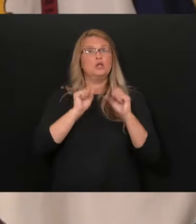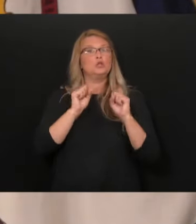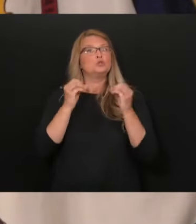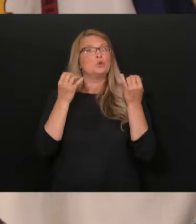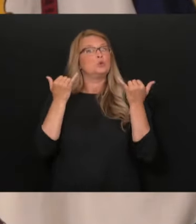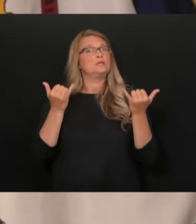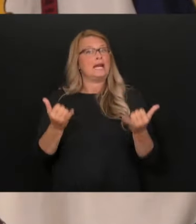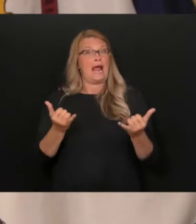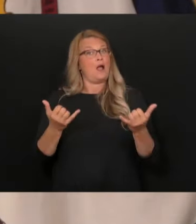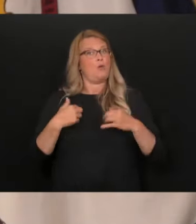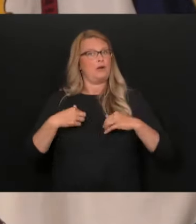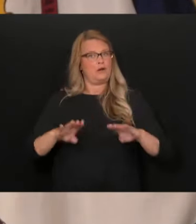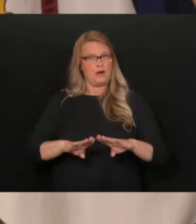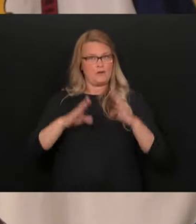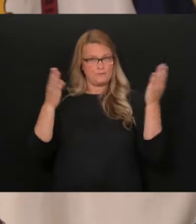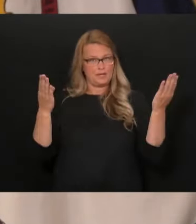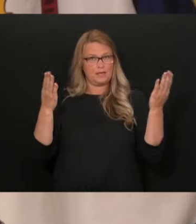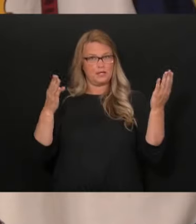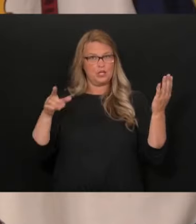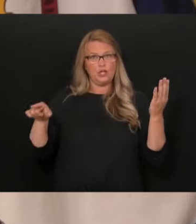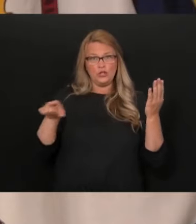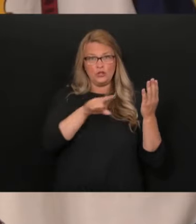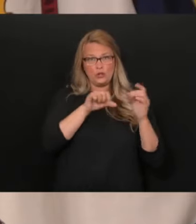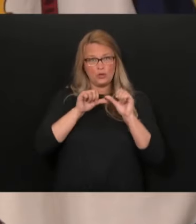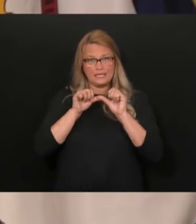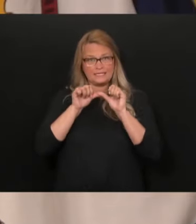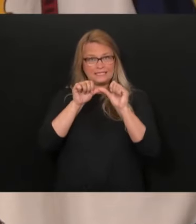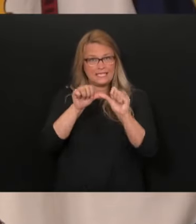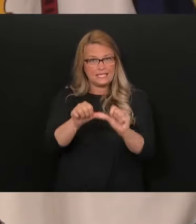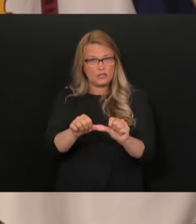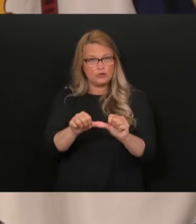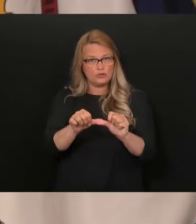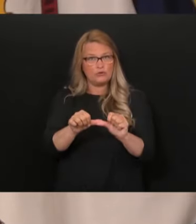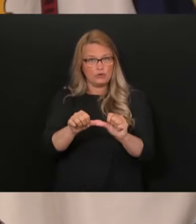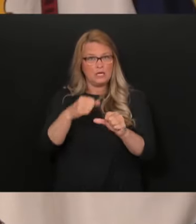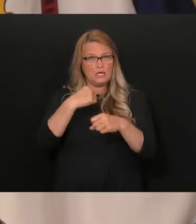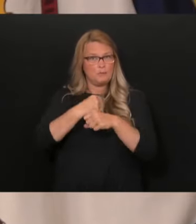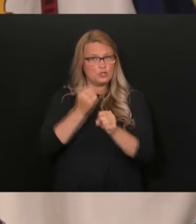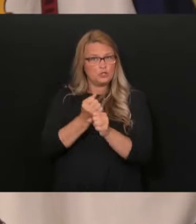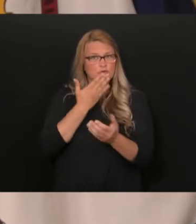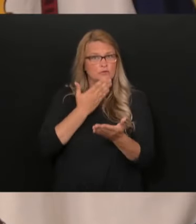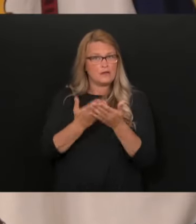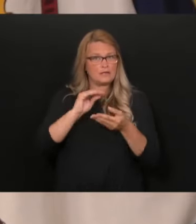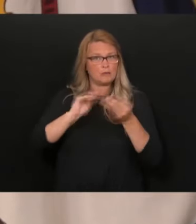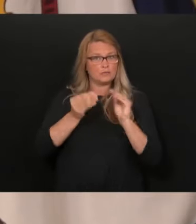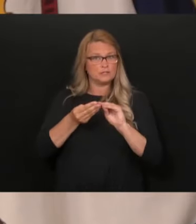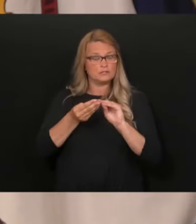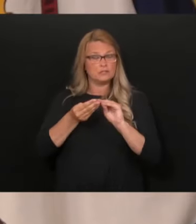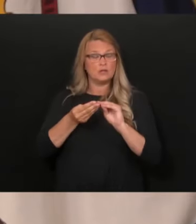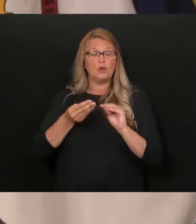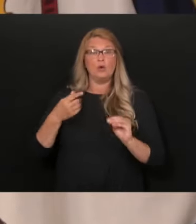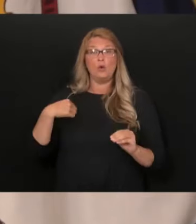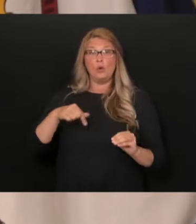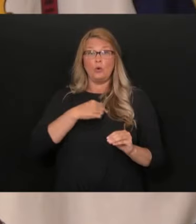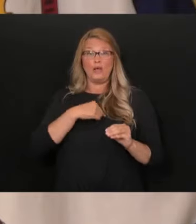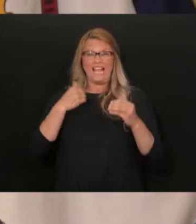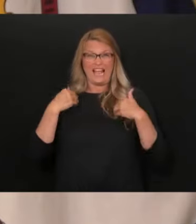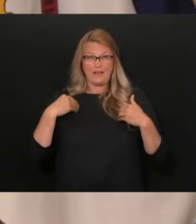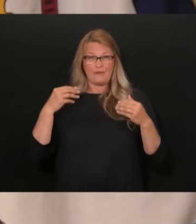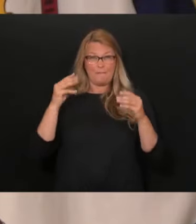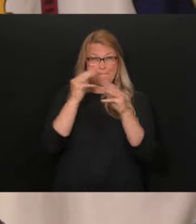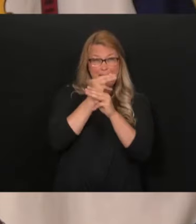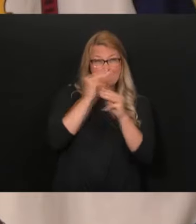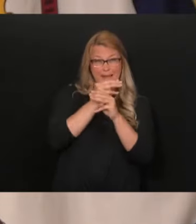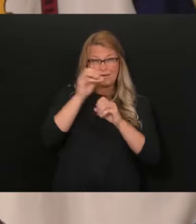everything, you continue to produce the numbers. We came up with a mathematical and a